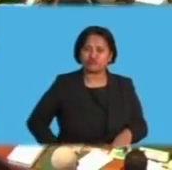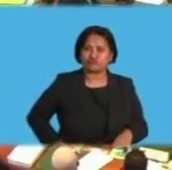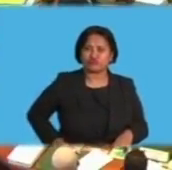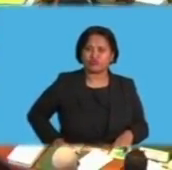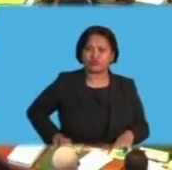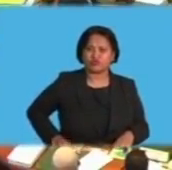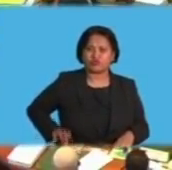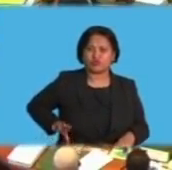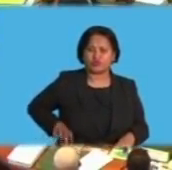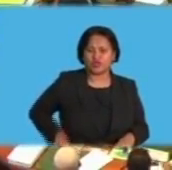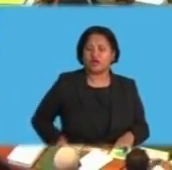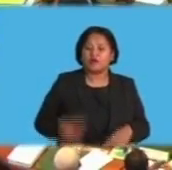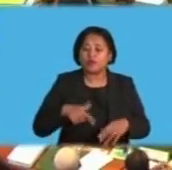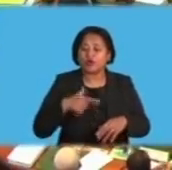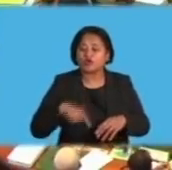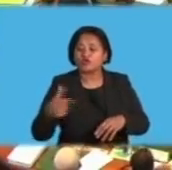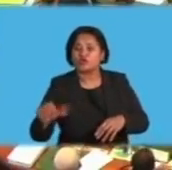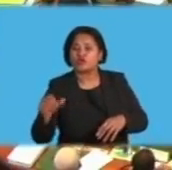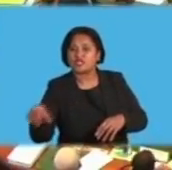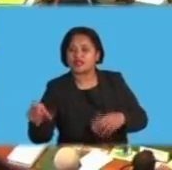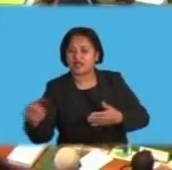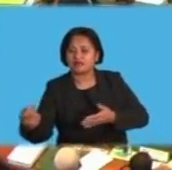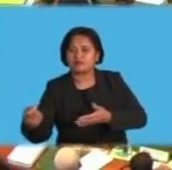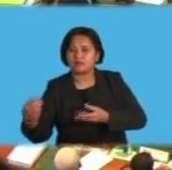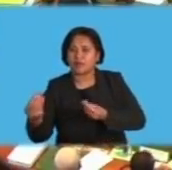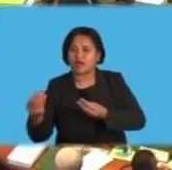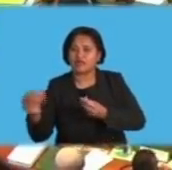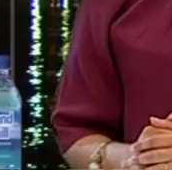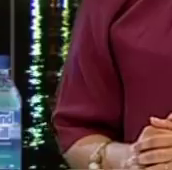using of Itoke land. Absolutely nonsense.